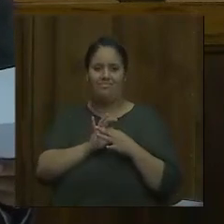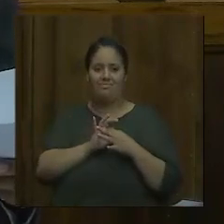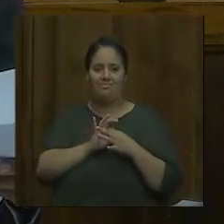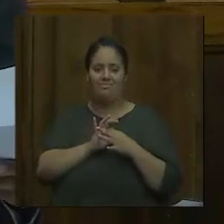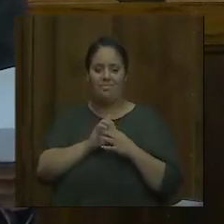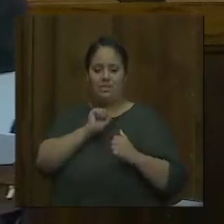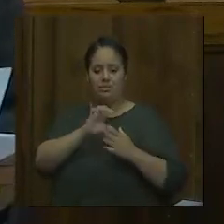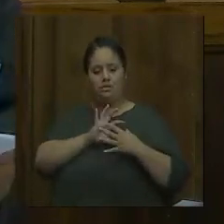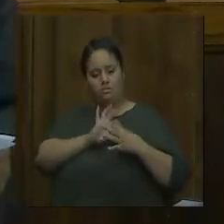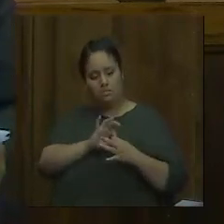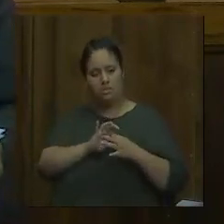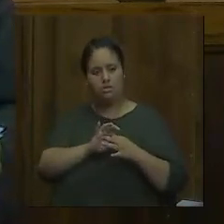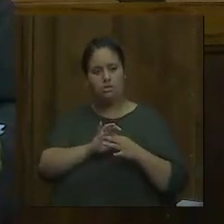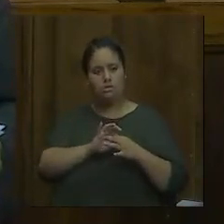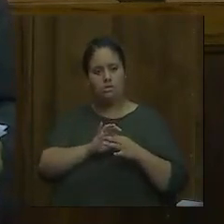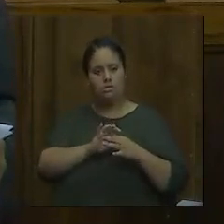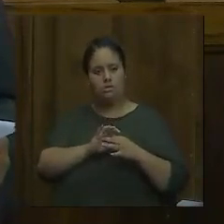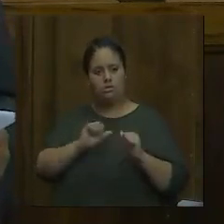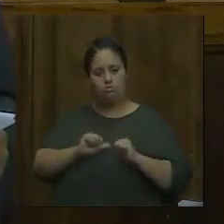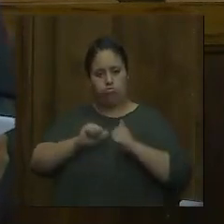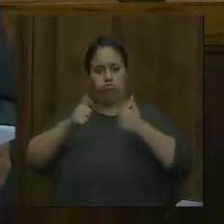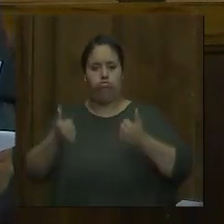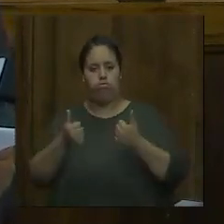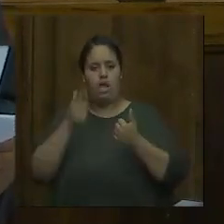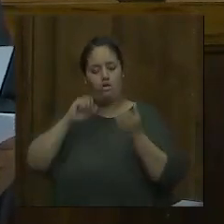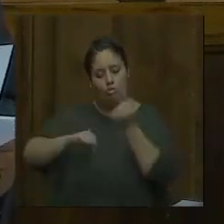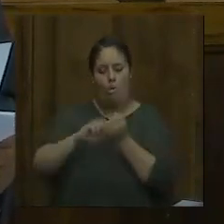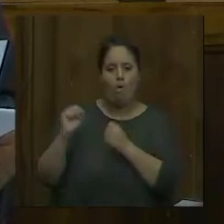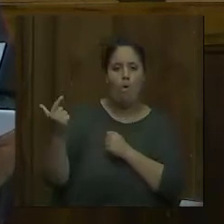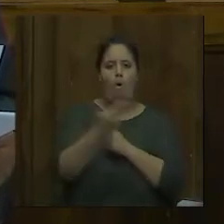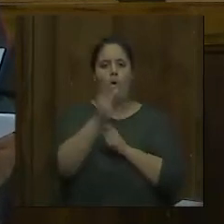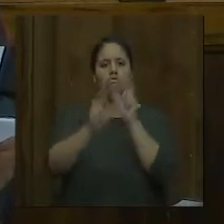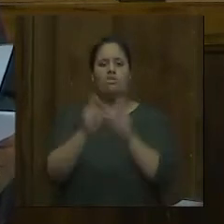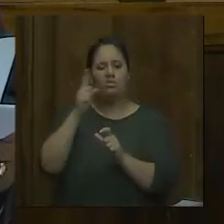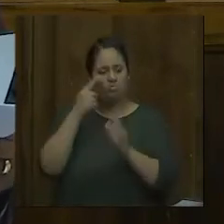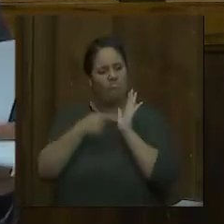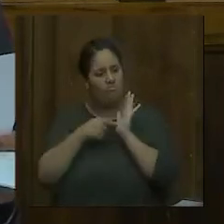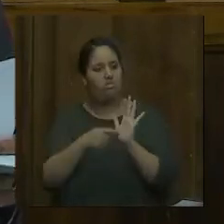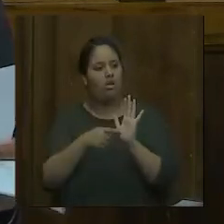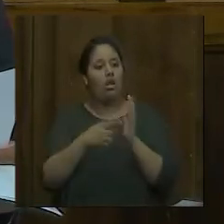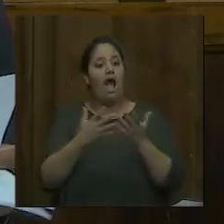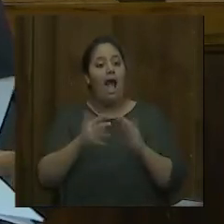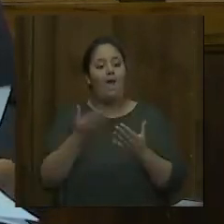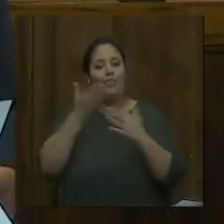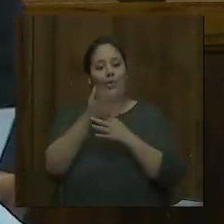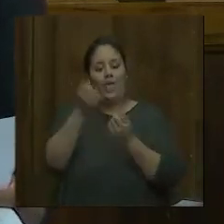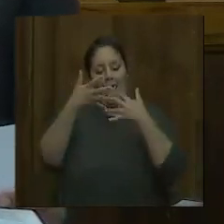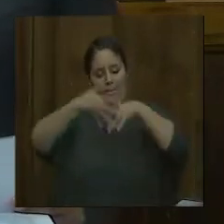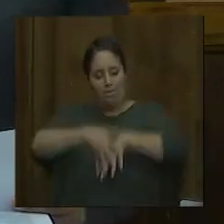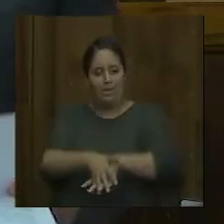commitment to excellence in supporting all residents is evidenced by its implementation